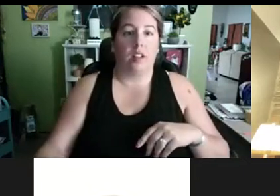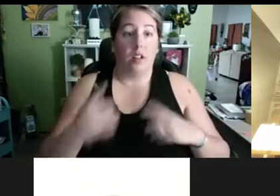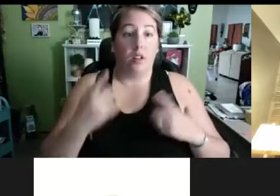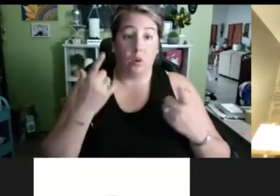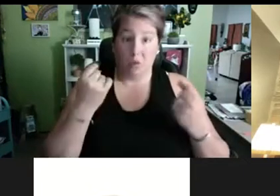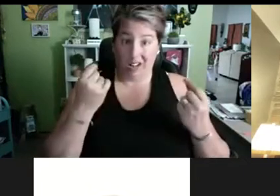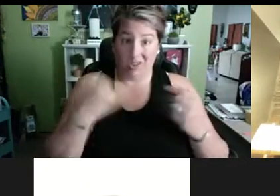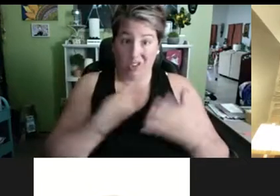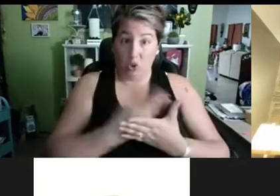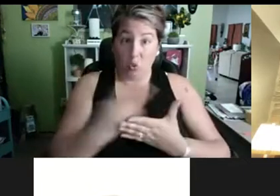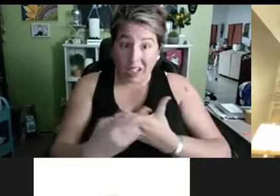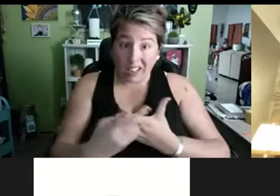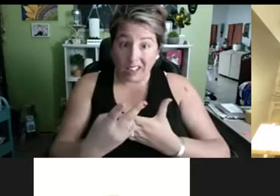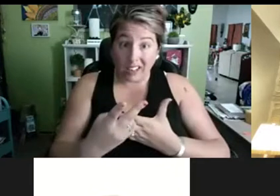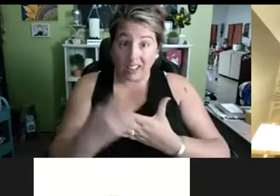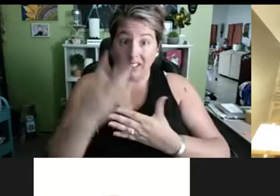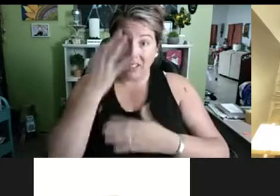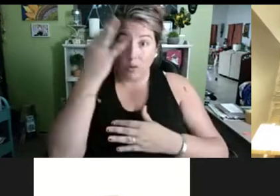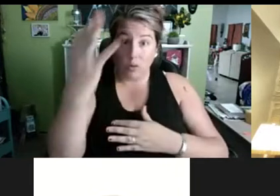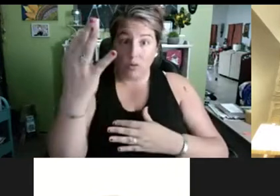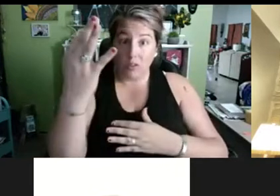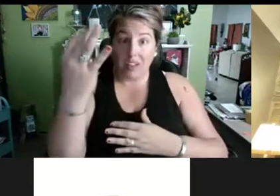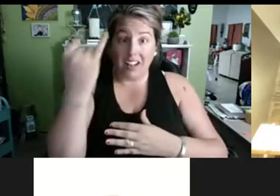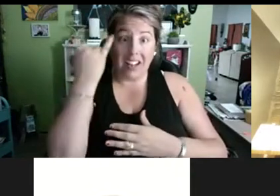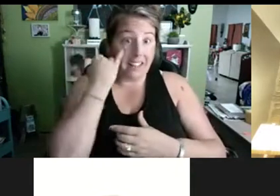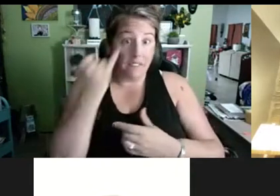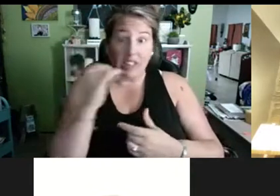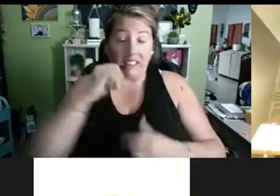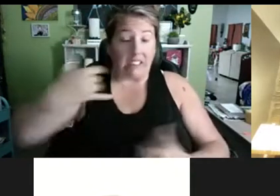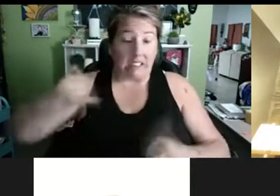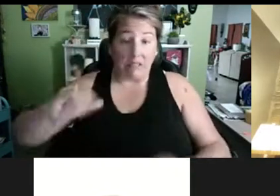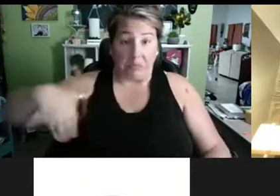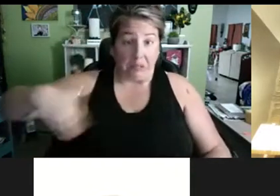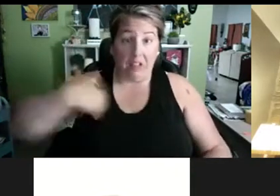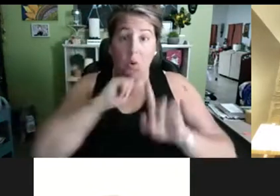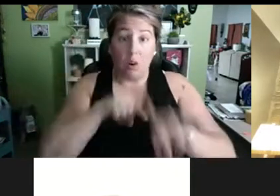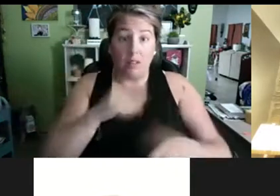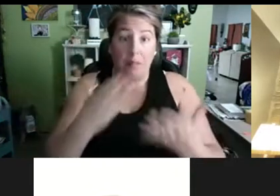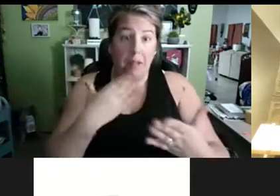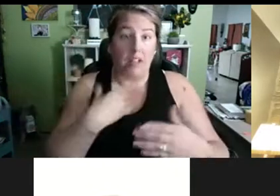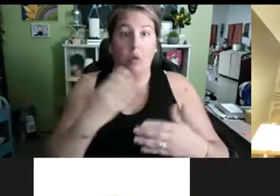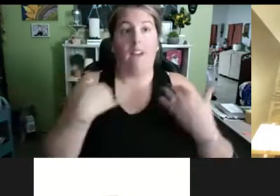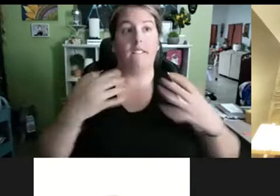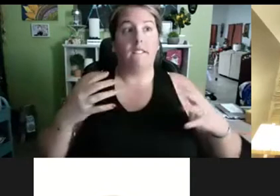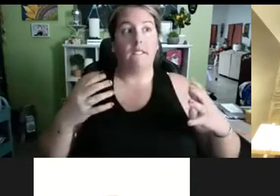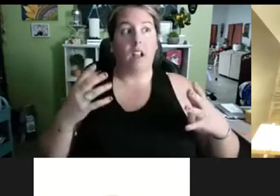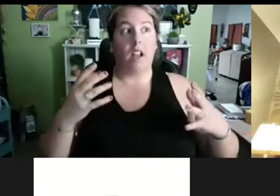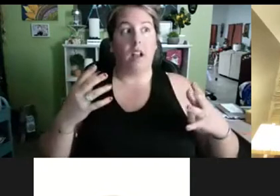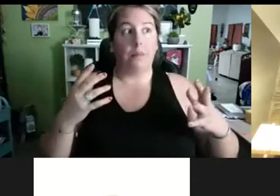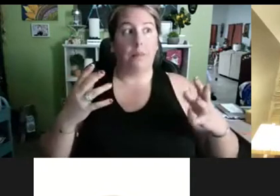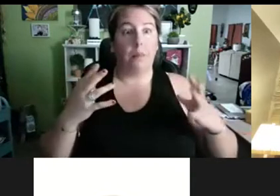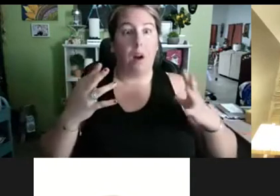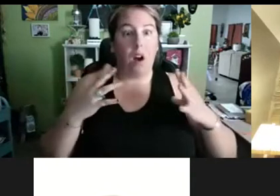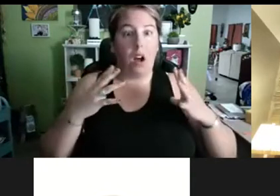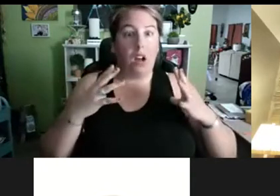any orders again, I could flip it up, switch it up, maybe do like a holiday theme. I